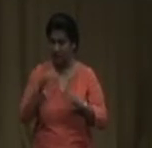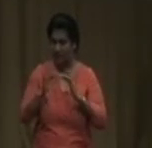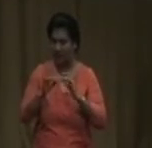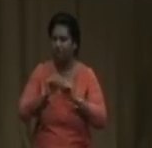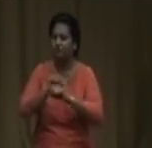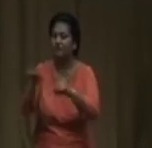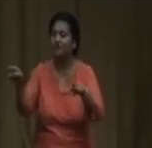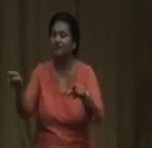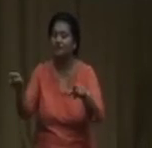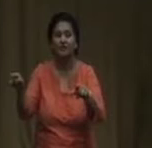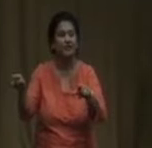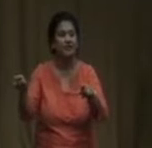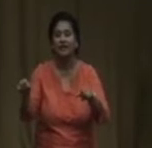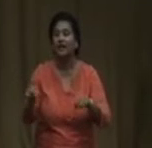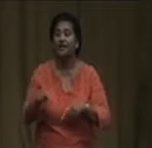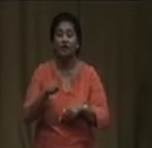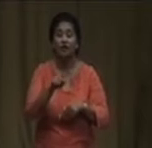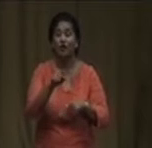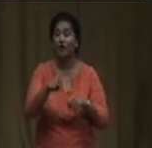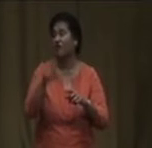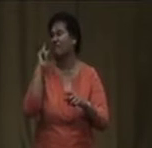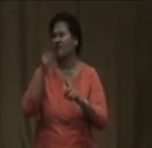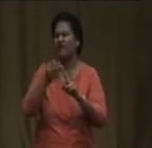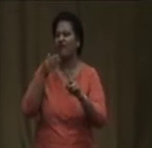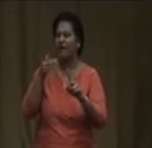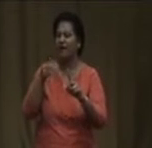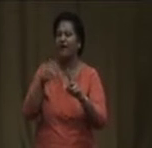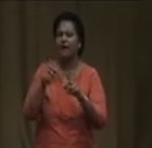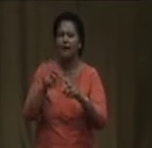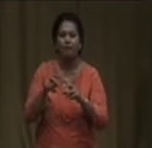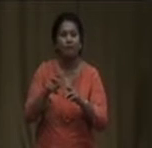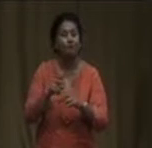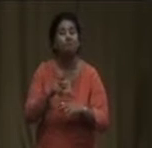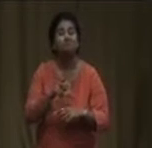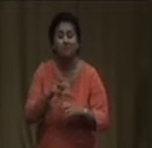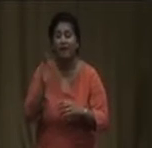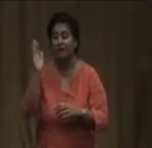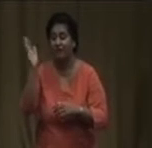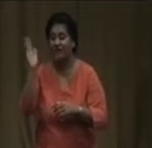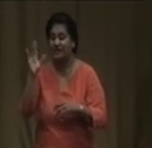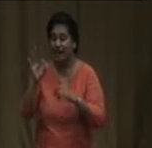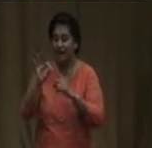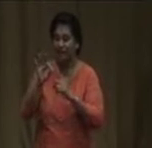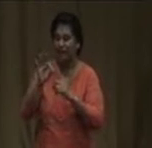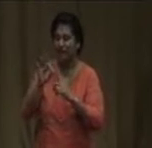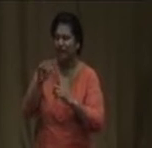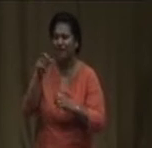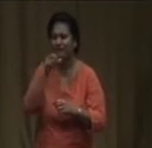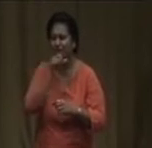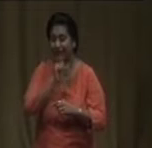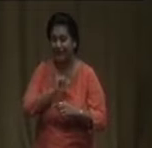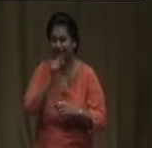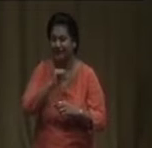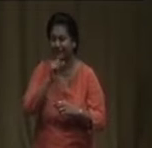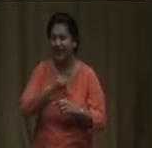turns out, your former DVC research, Professor Patrick Nunn, led one of the most significant finds